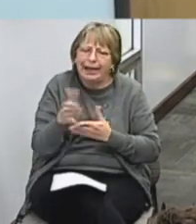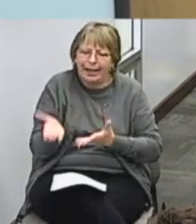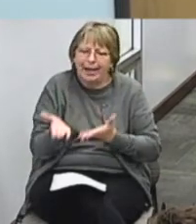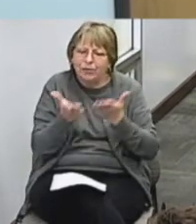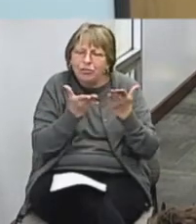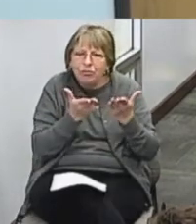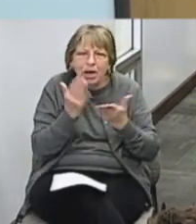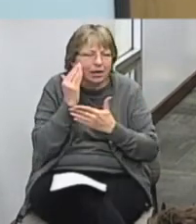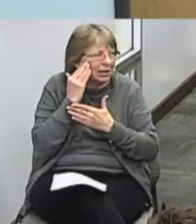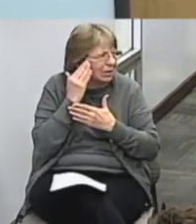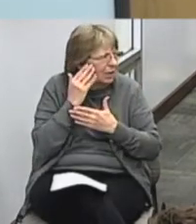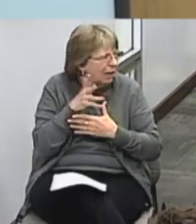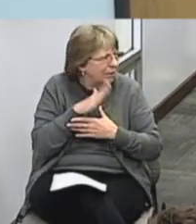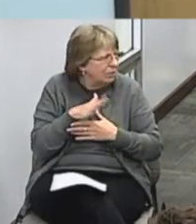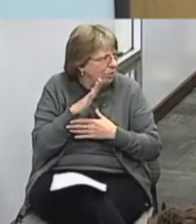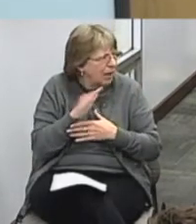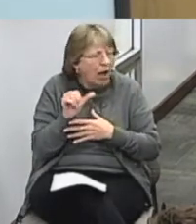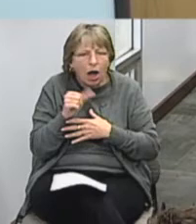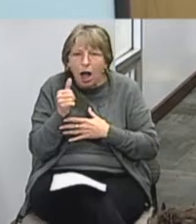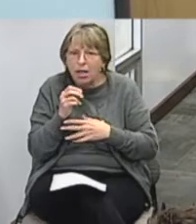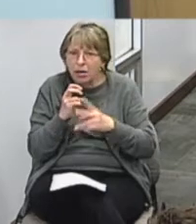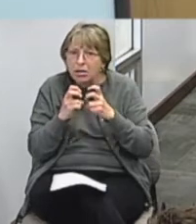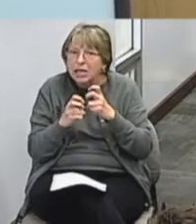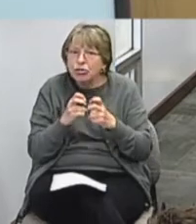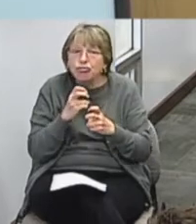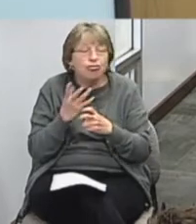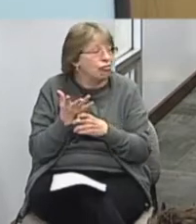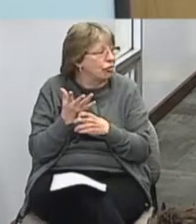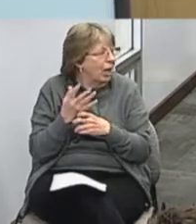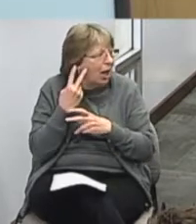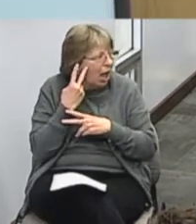shirt, I had to buy it immediately. He